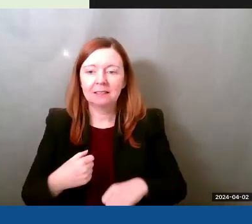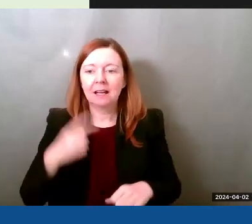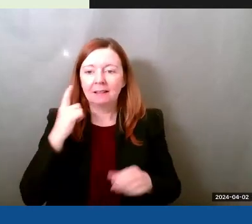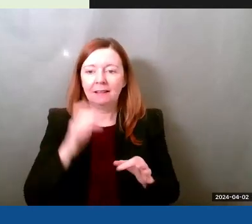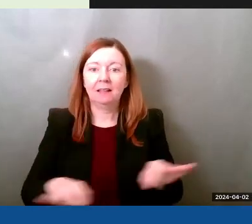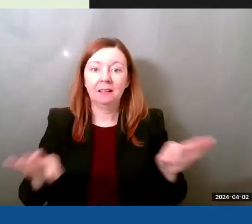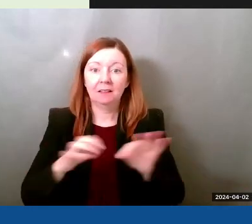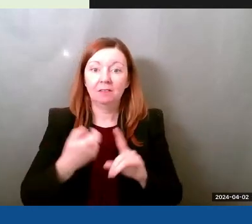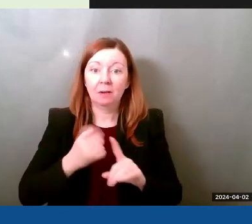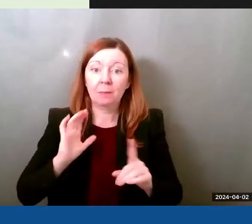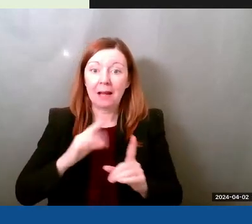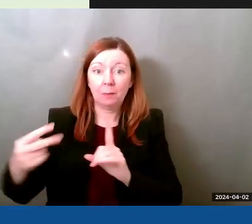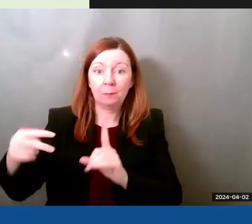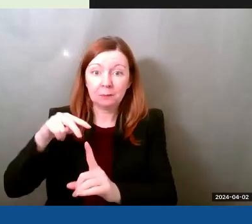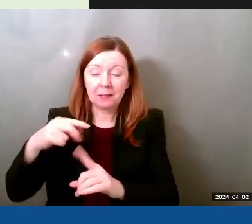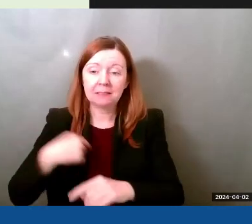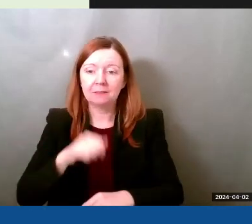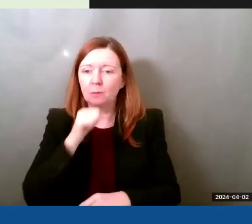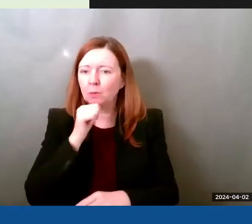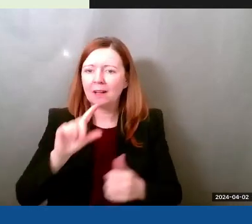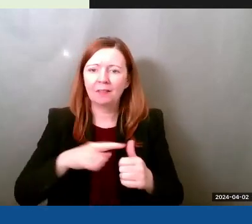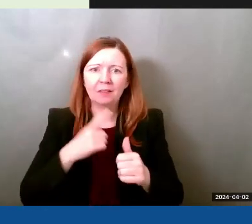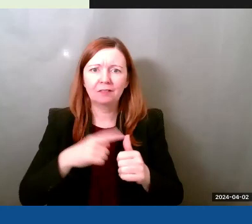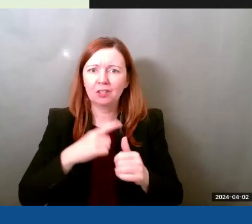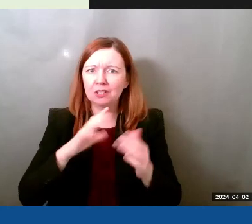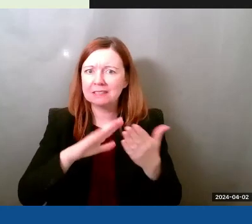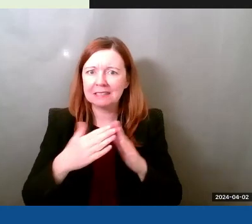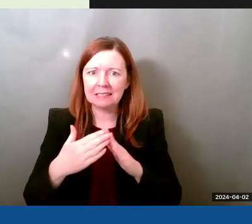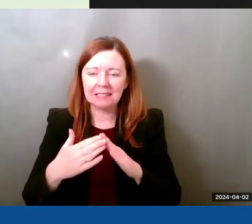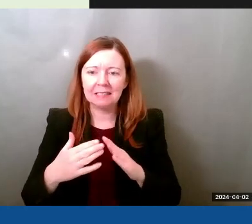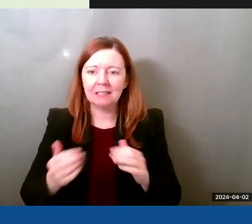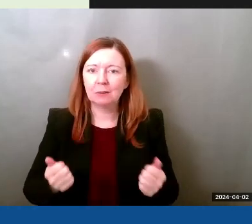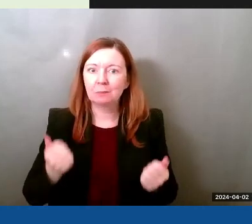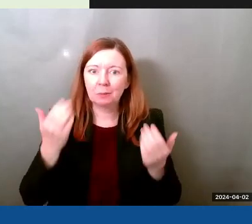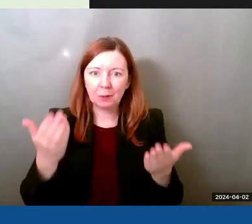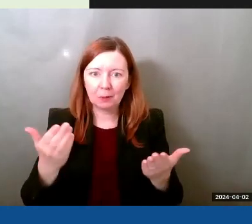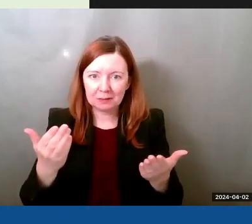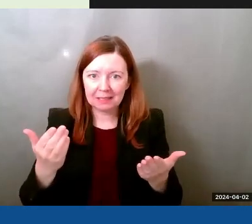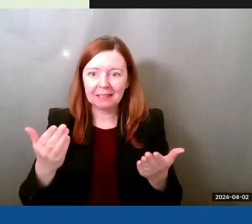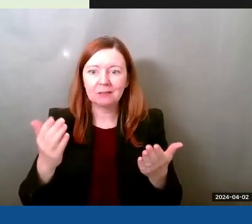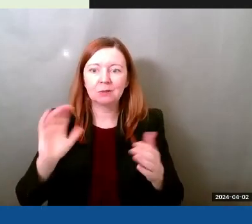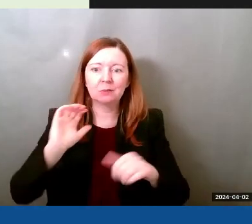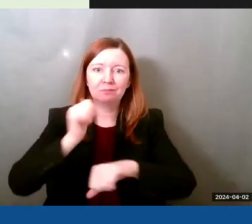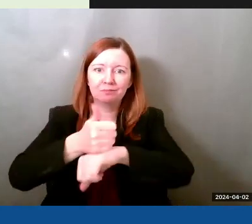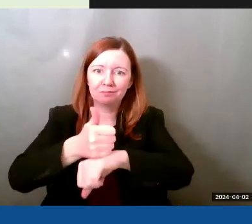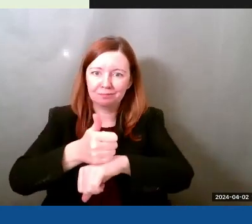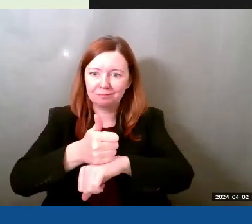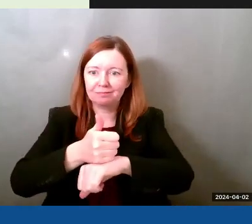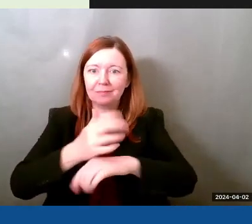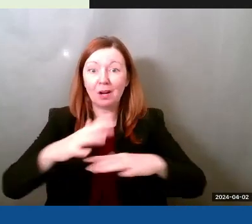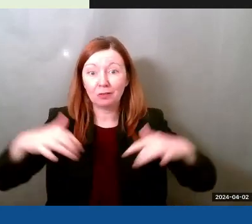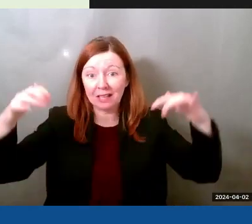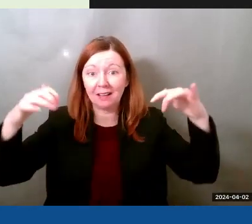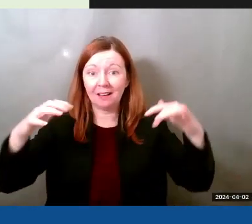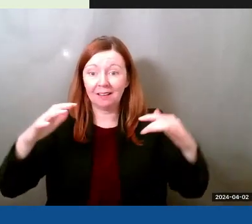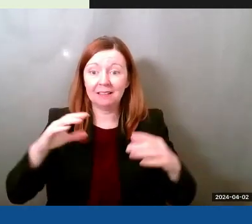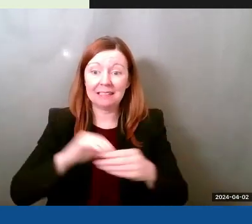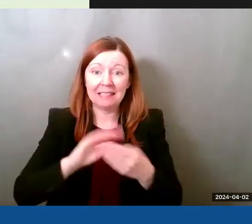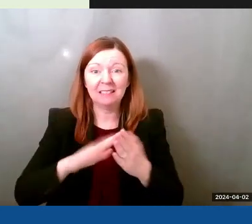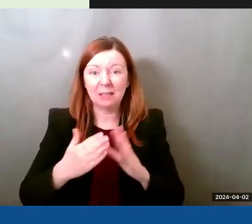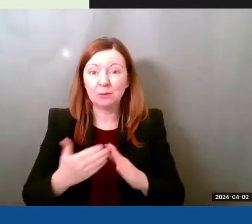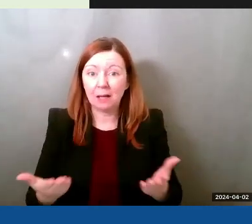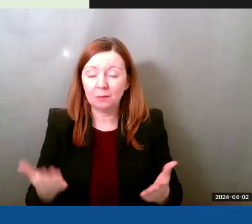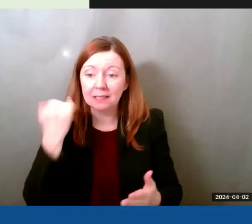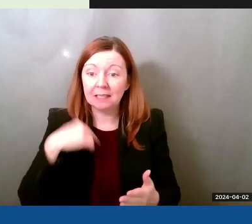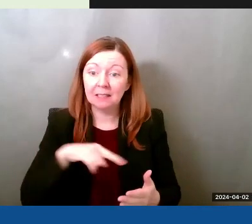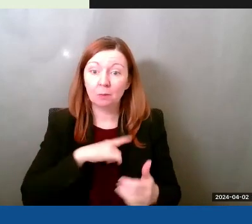from our perspective is we're not the first city proposing to put a arena in their downtown. If